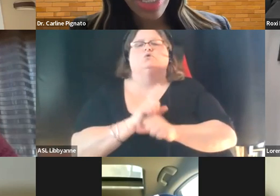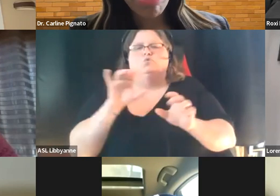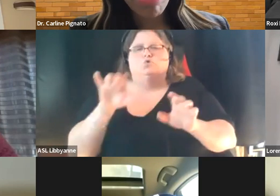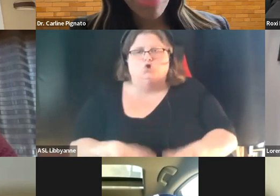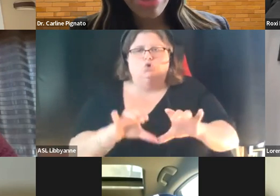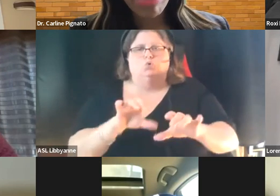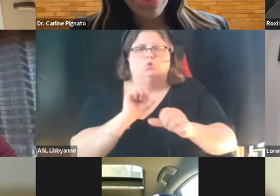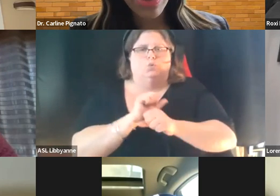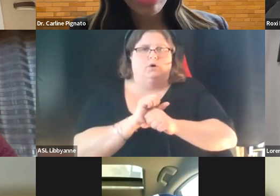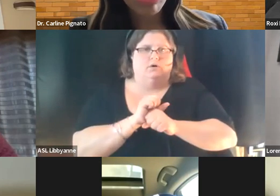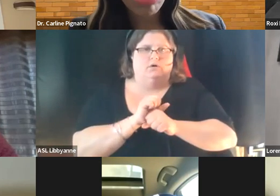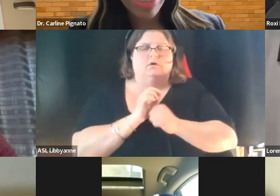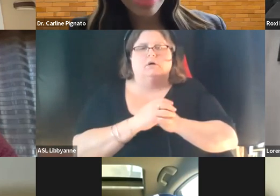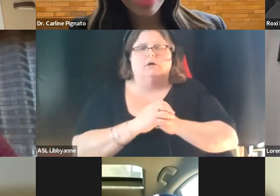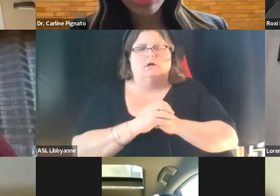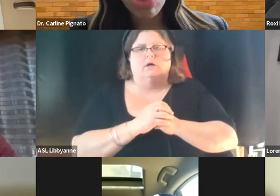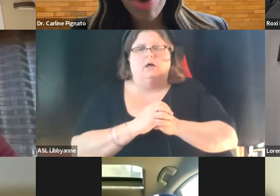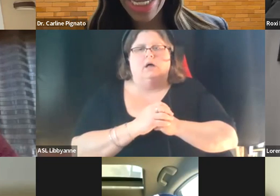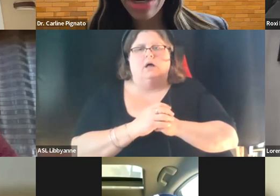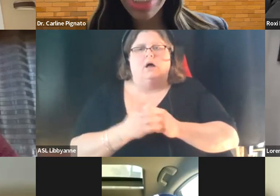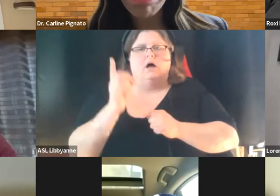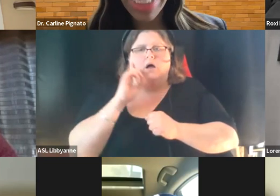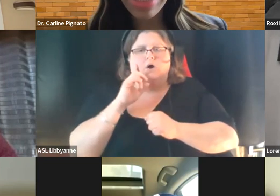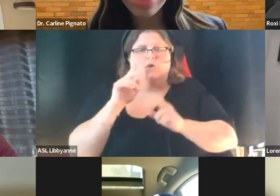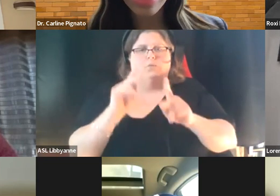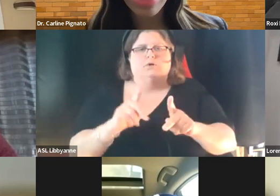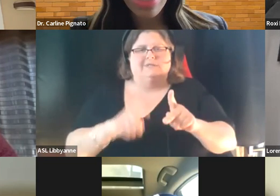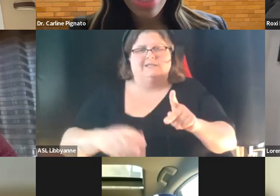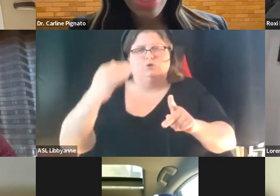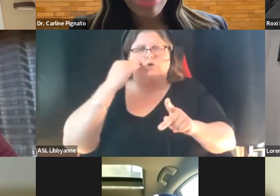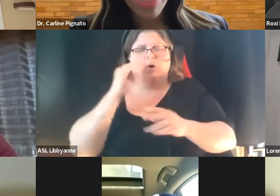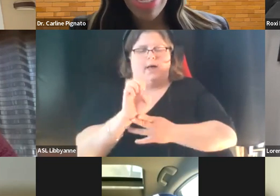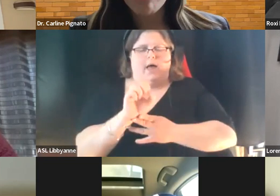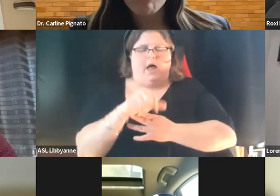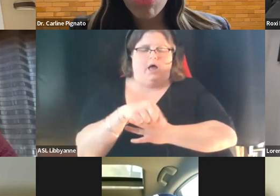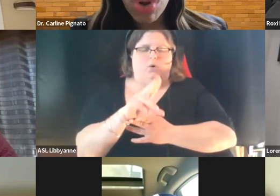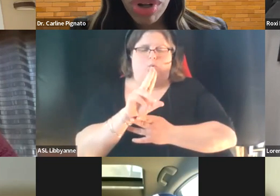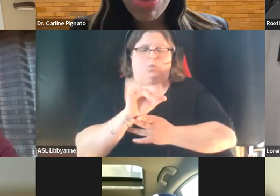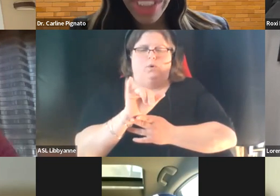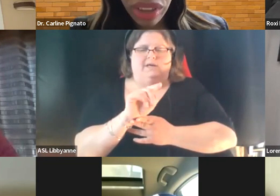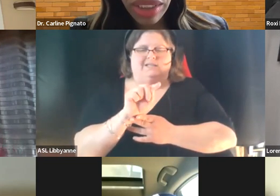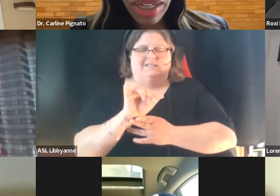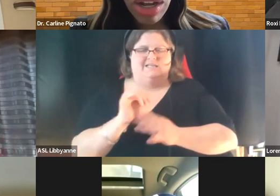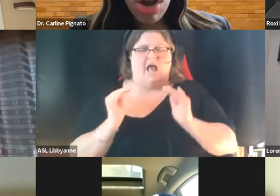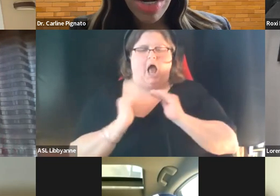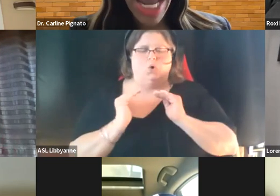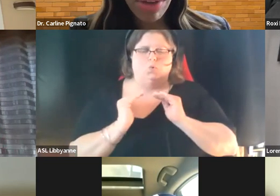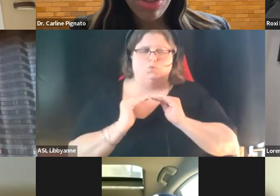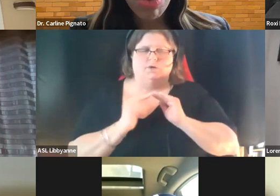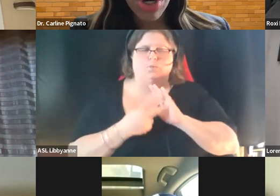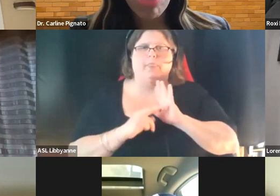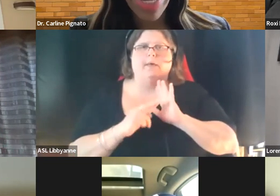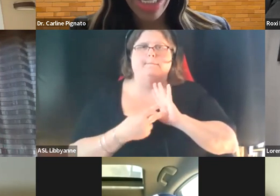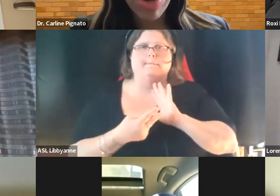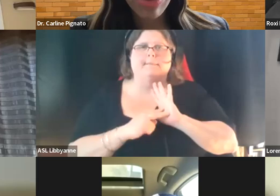heard that the person will really need to know what equity means and have a full vision on how